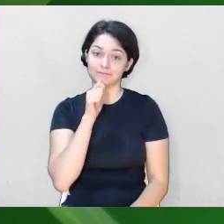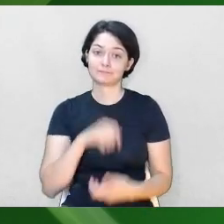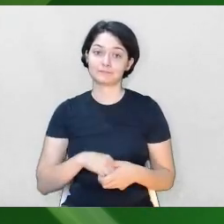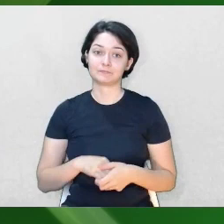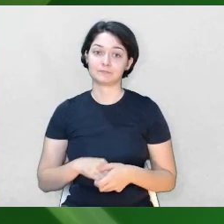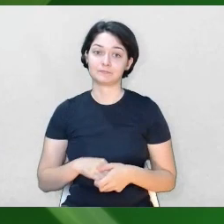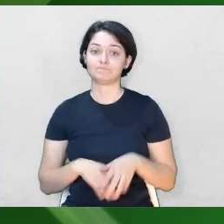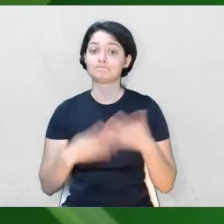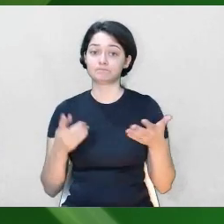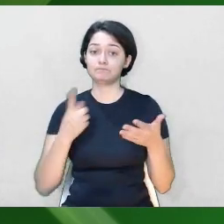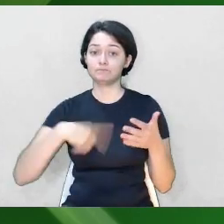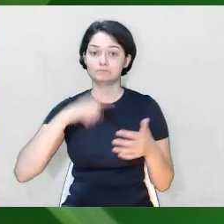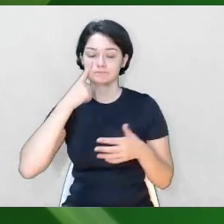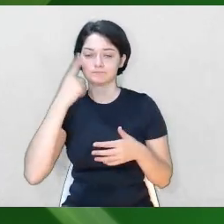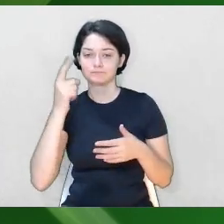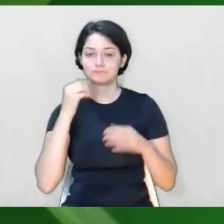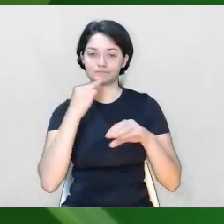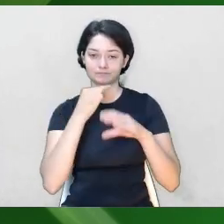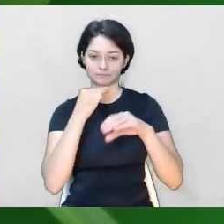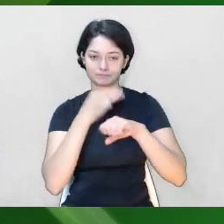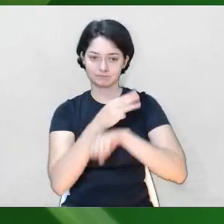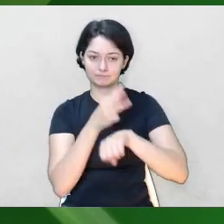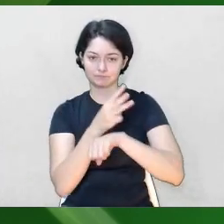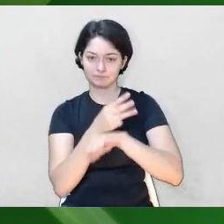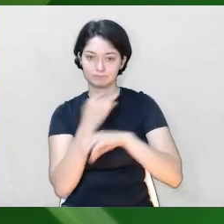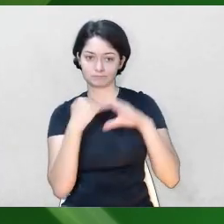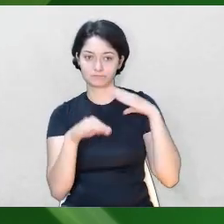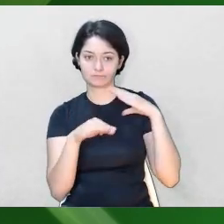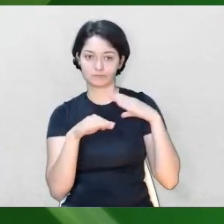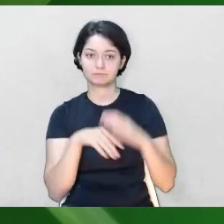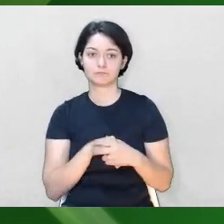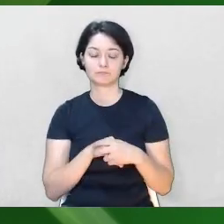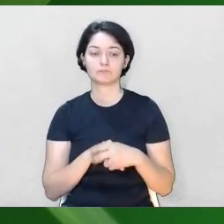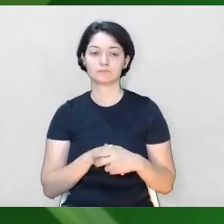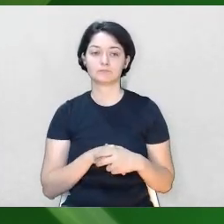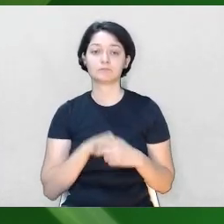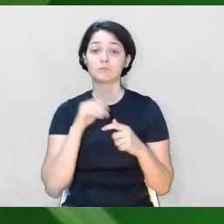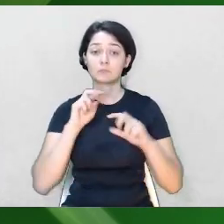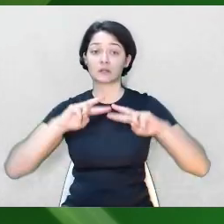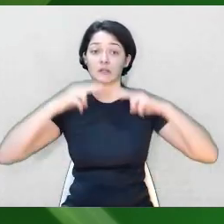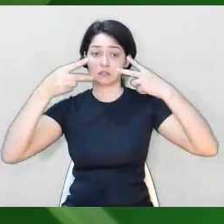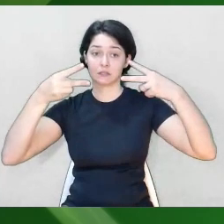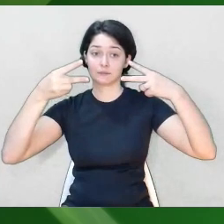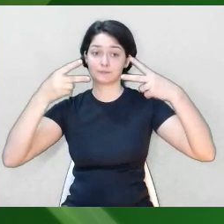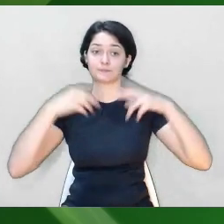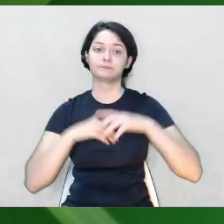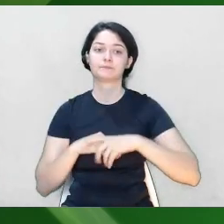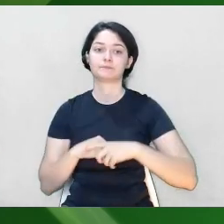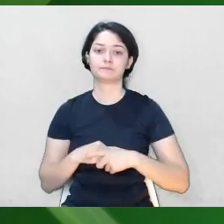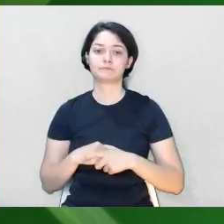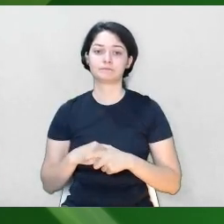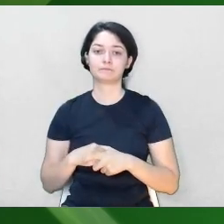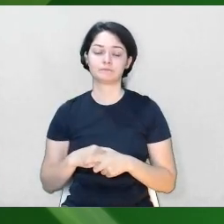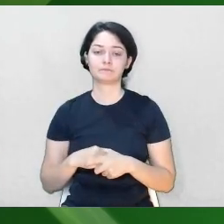card yet. And we sent him a message. It's a link for him to access the